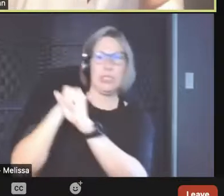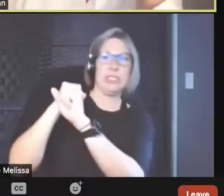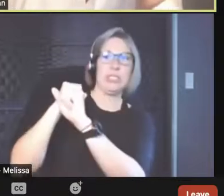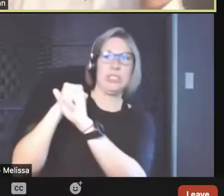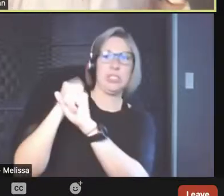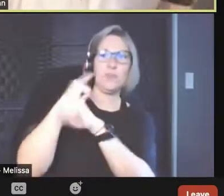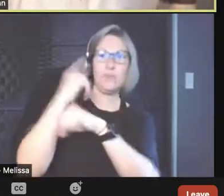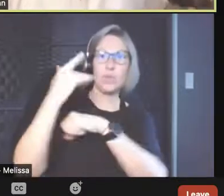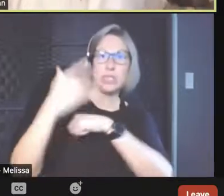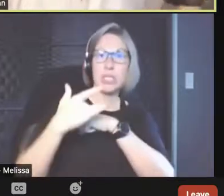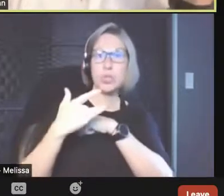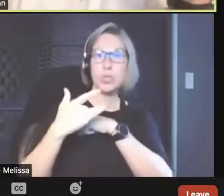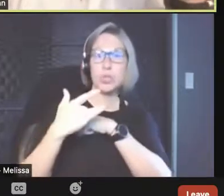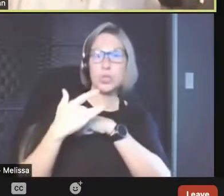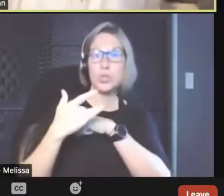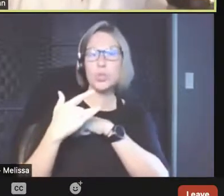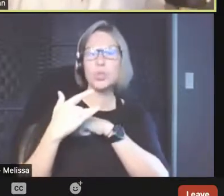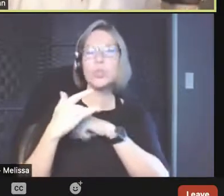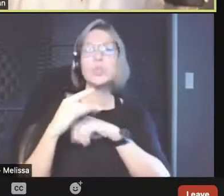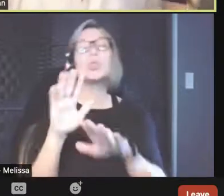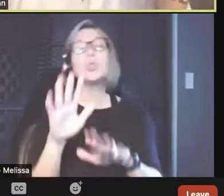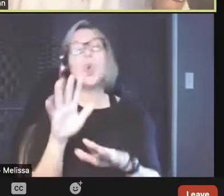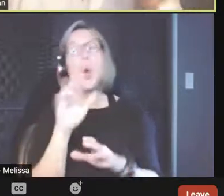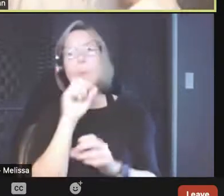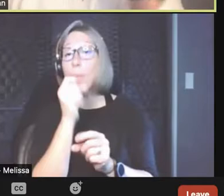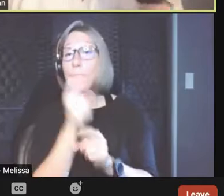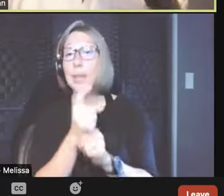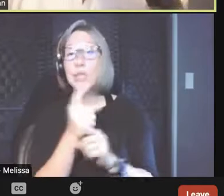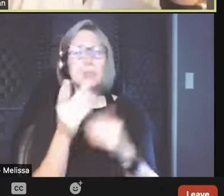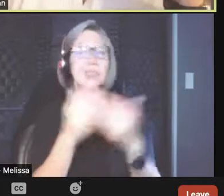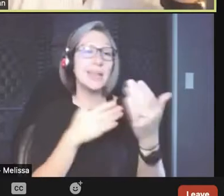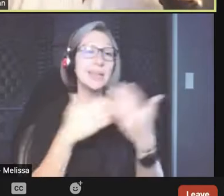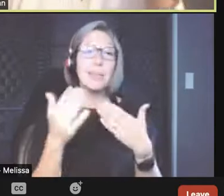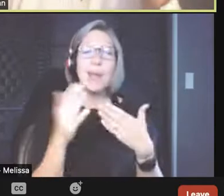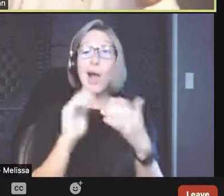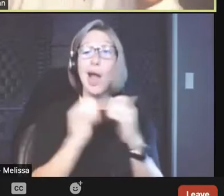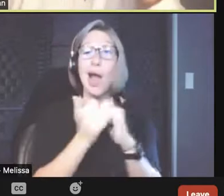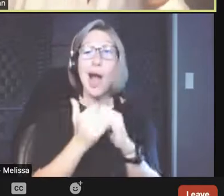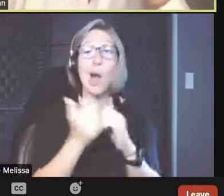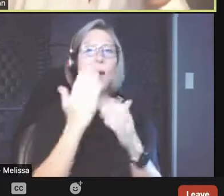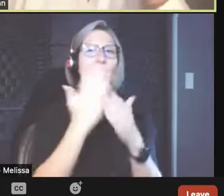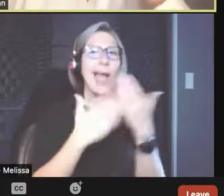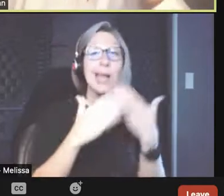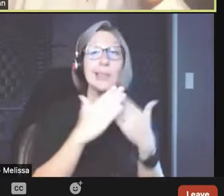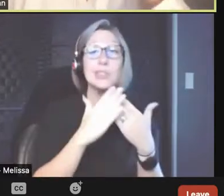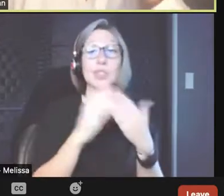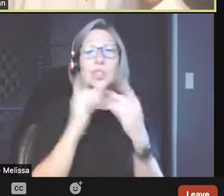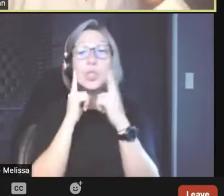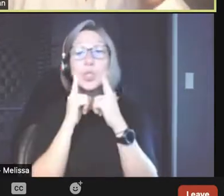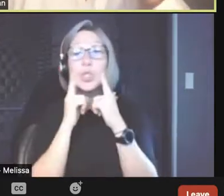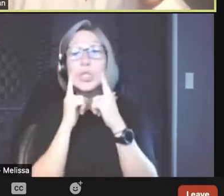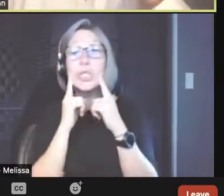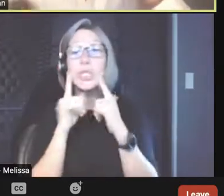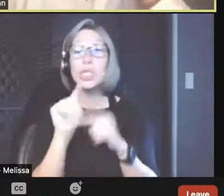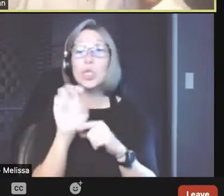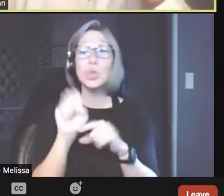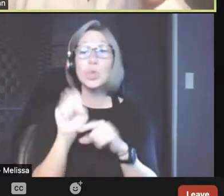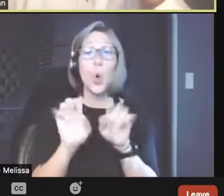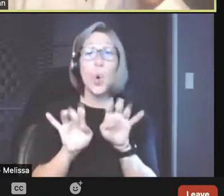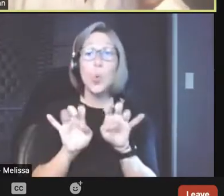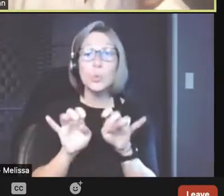we want to make sure that this touch, whether it comes from hands, cheek, toes, wherever, that there's a lot to be learned.